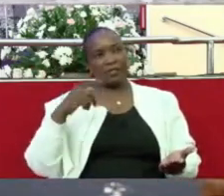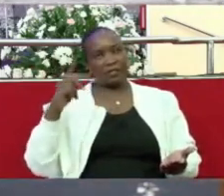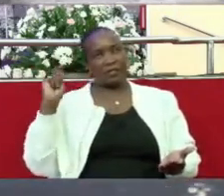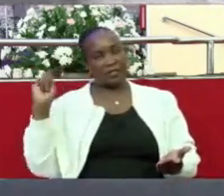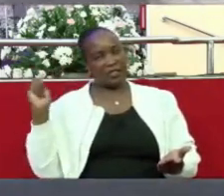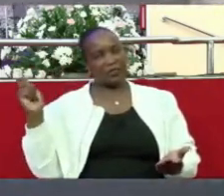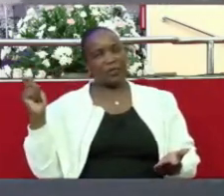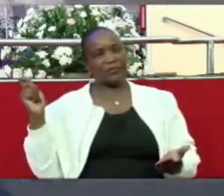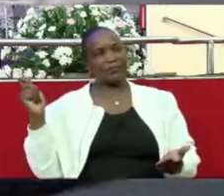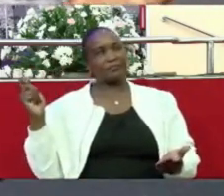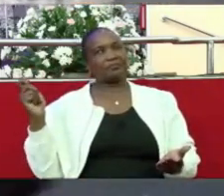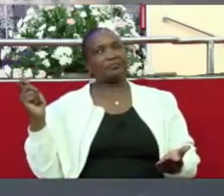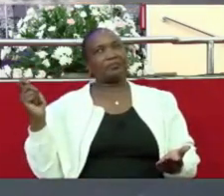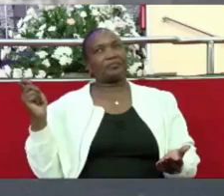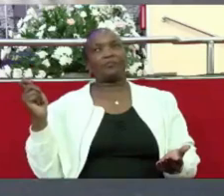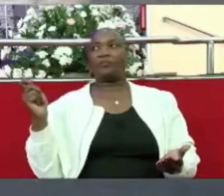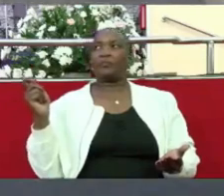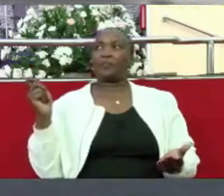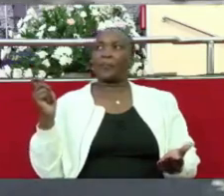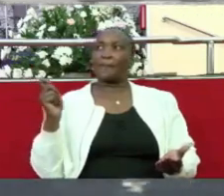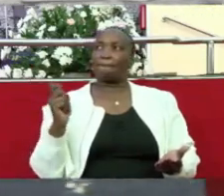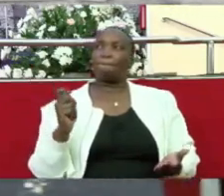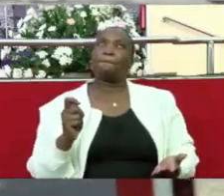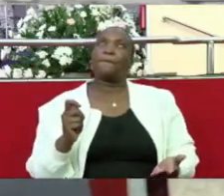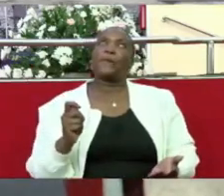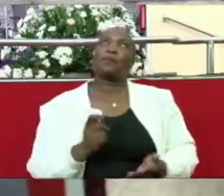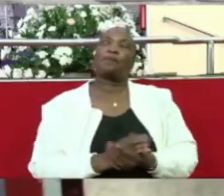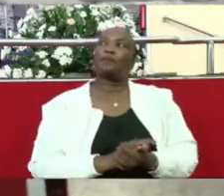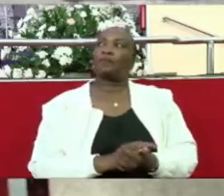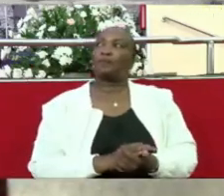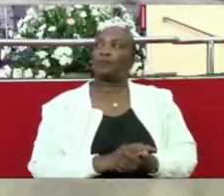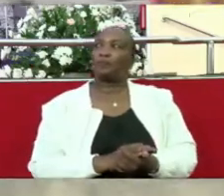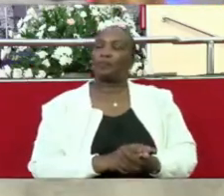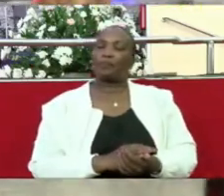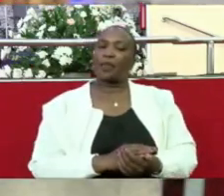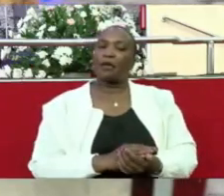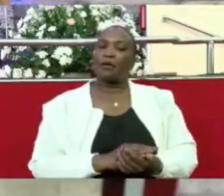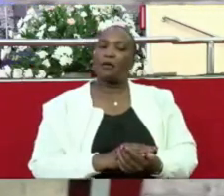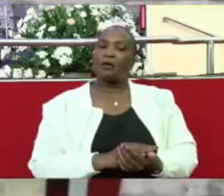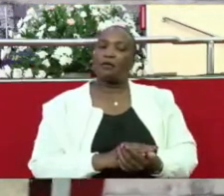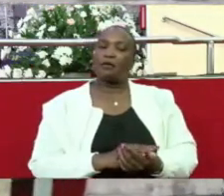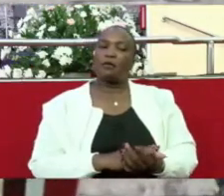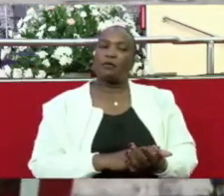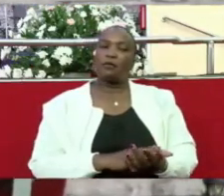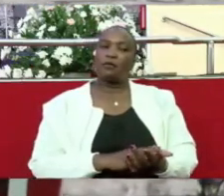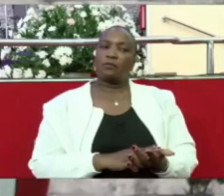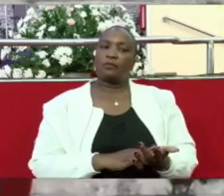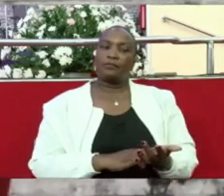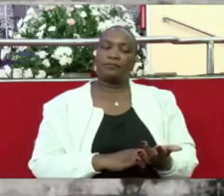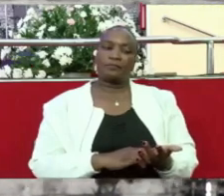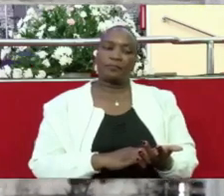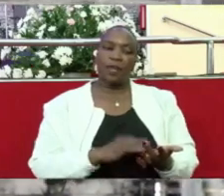people's life, that you can show yourself faithful to the glory of your name. Be